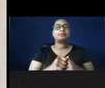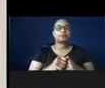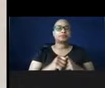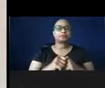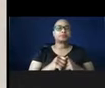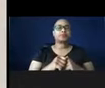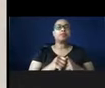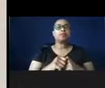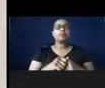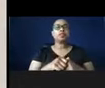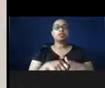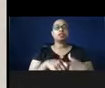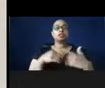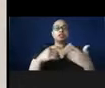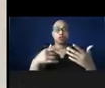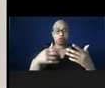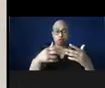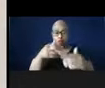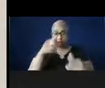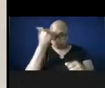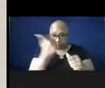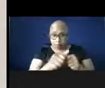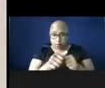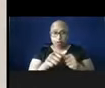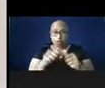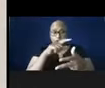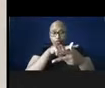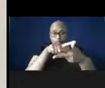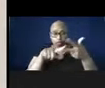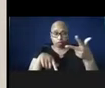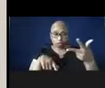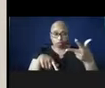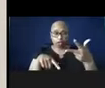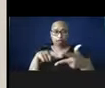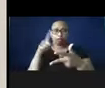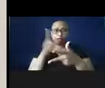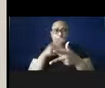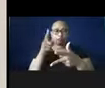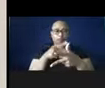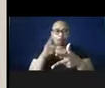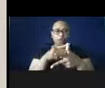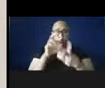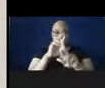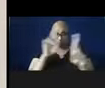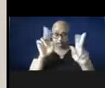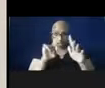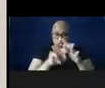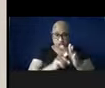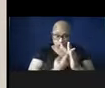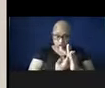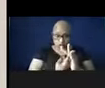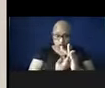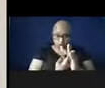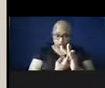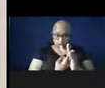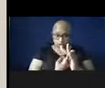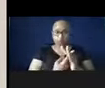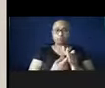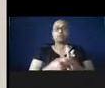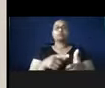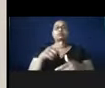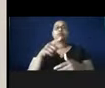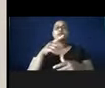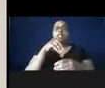And so remember those three criteria: is your project ready to start? So within the George Washington